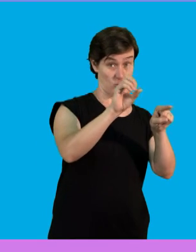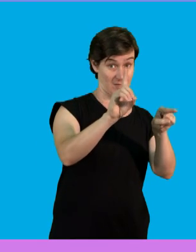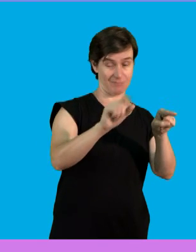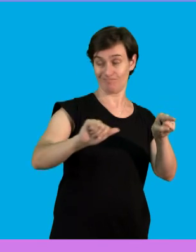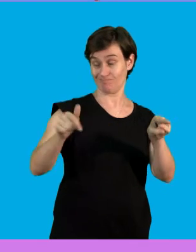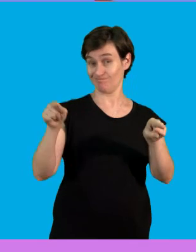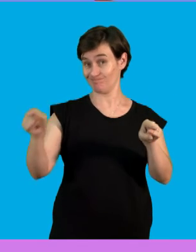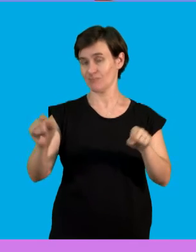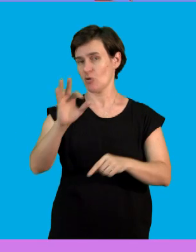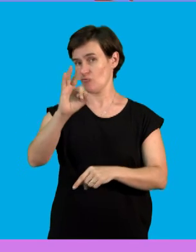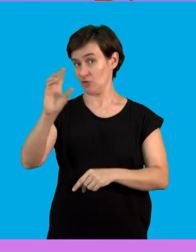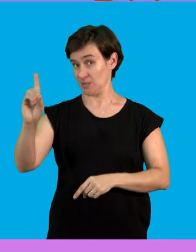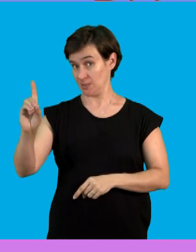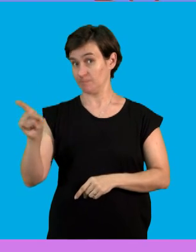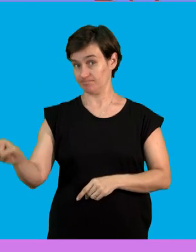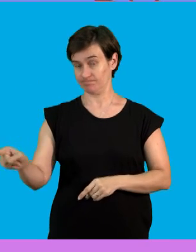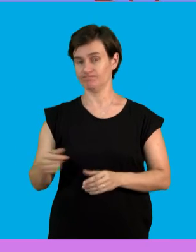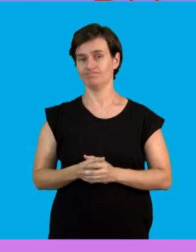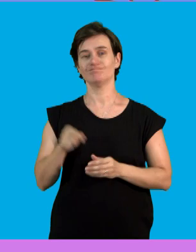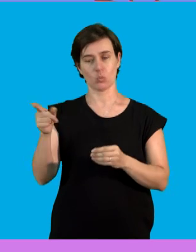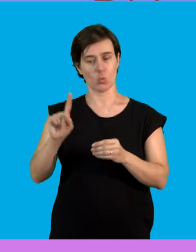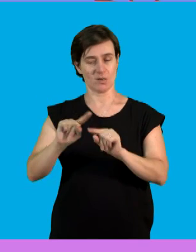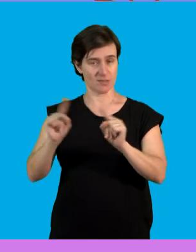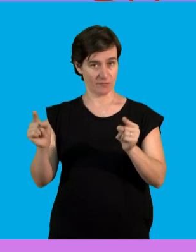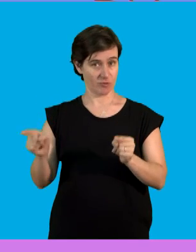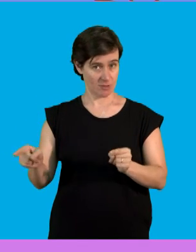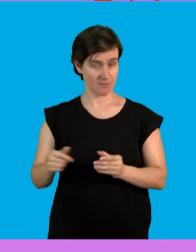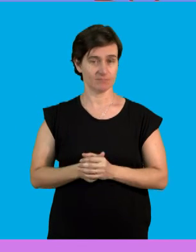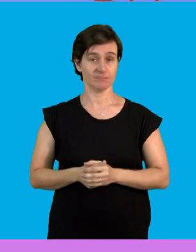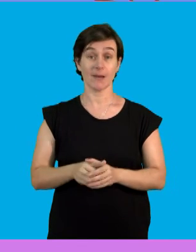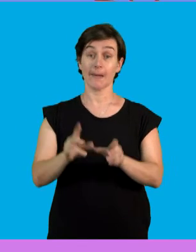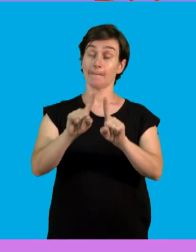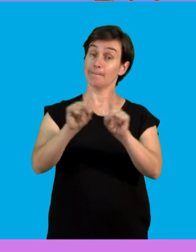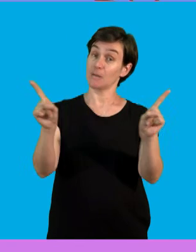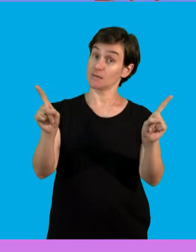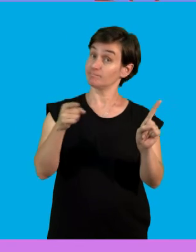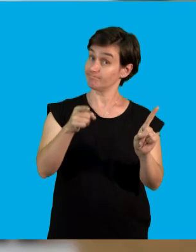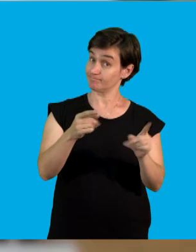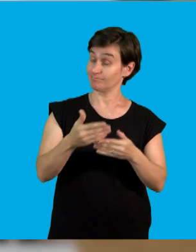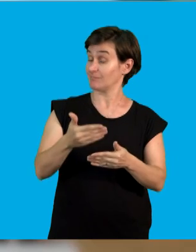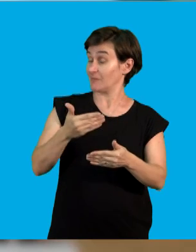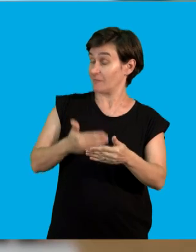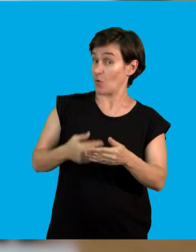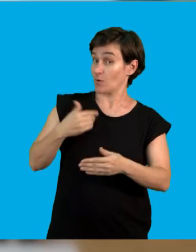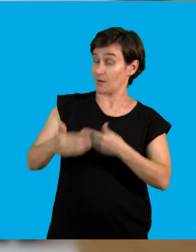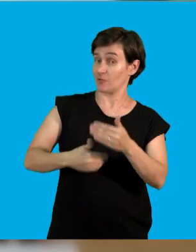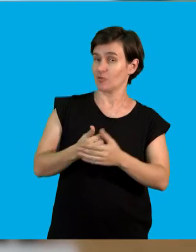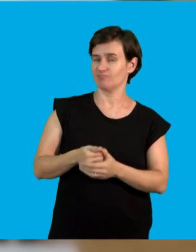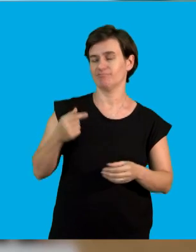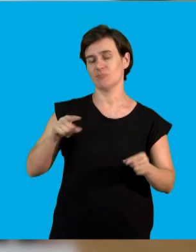2-dimensional and that is 3-dimensional, and that's the difference. But